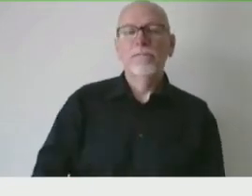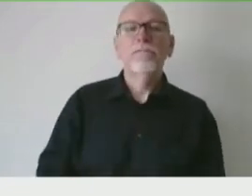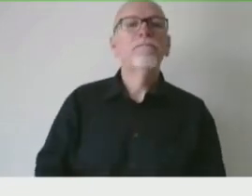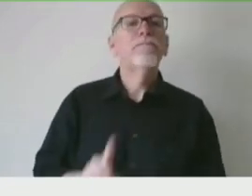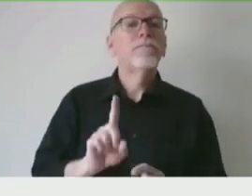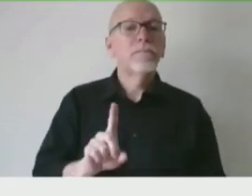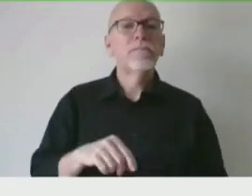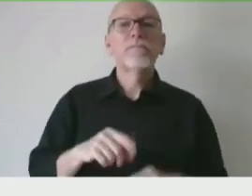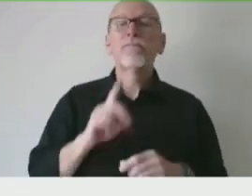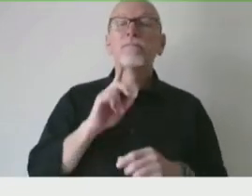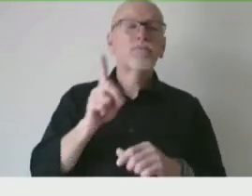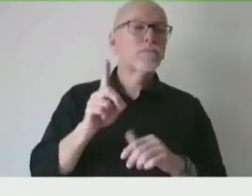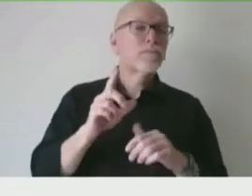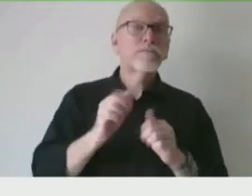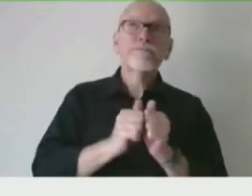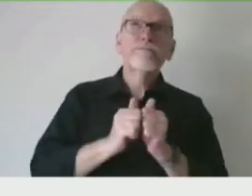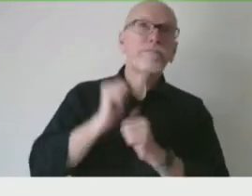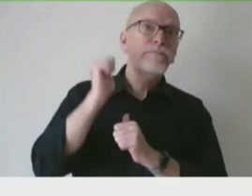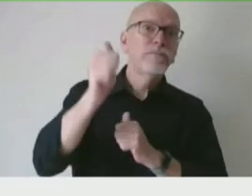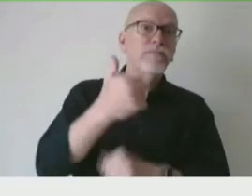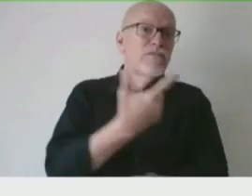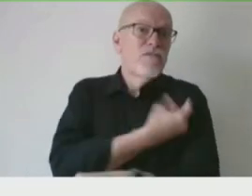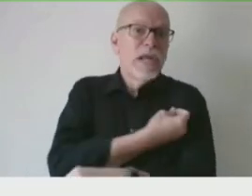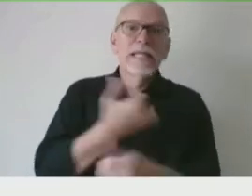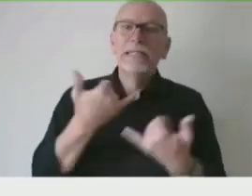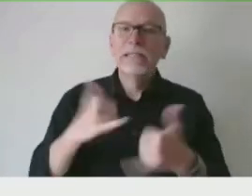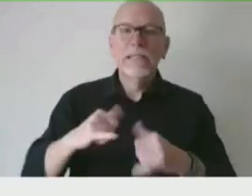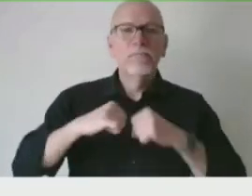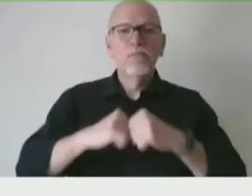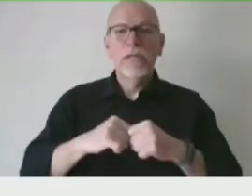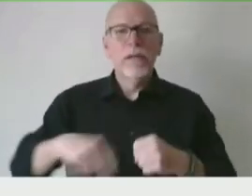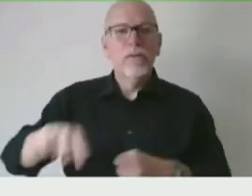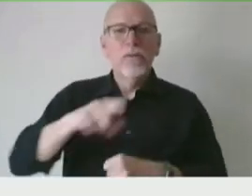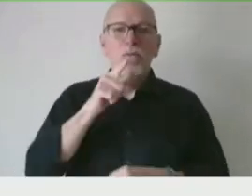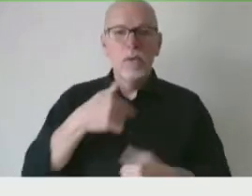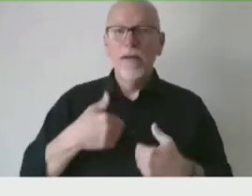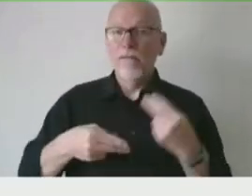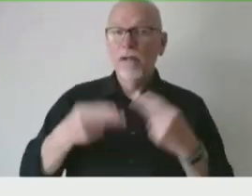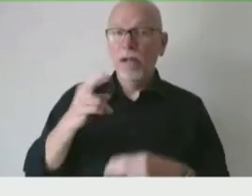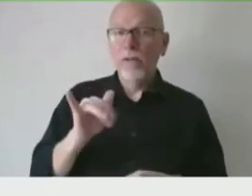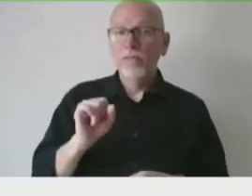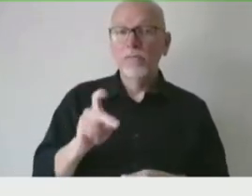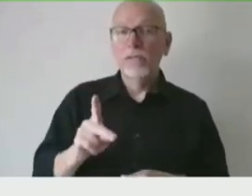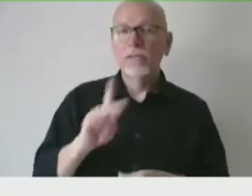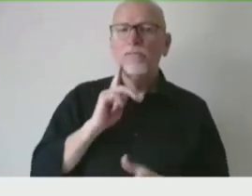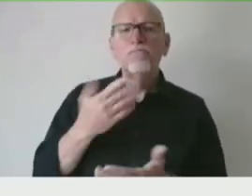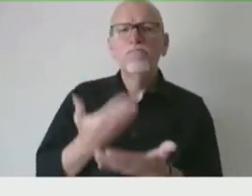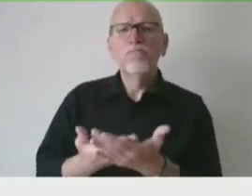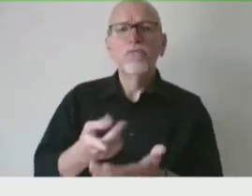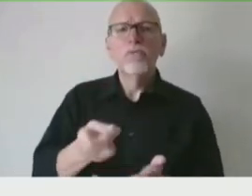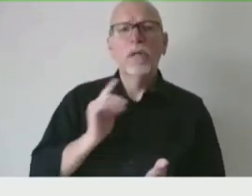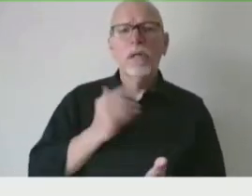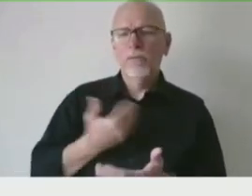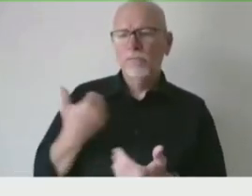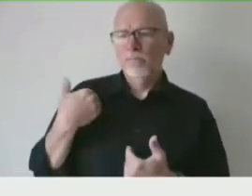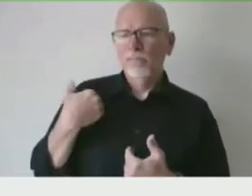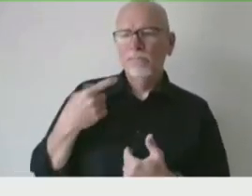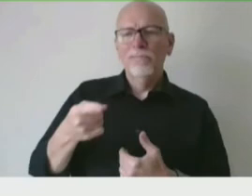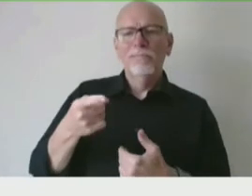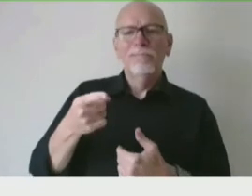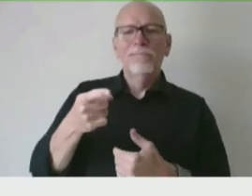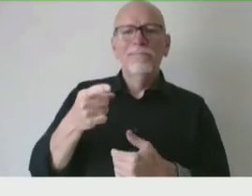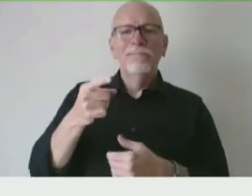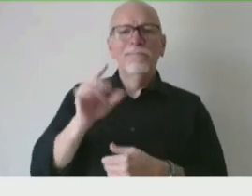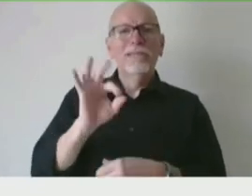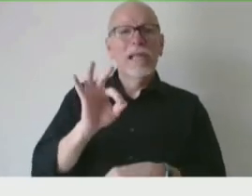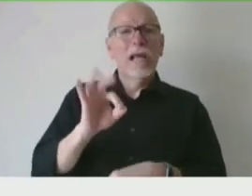by far, vaccines are still protecting those that are most at risk, as evident by our most recent 9 long-term deaths, where only